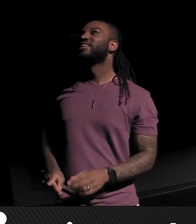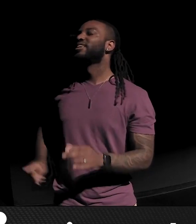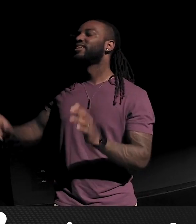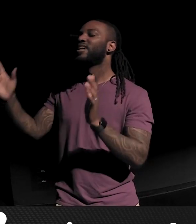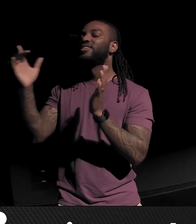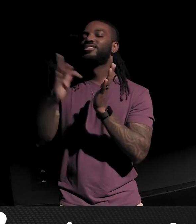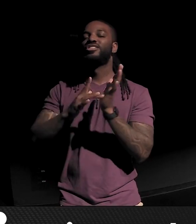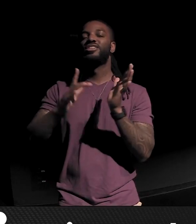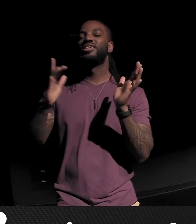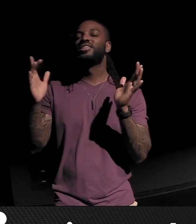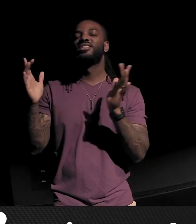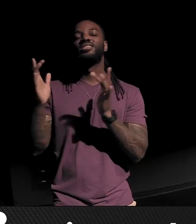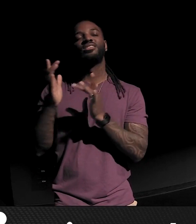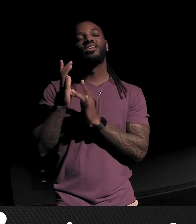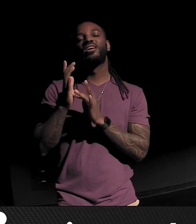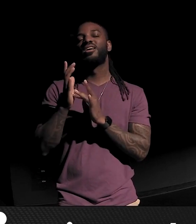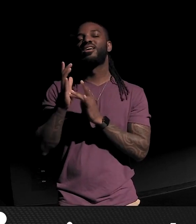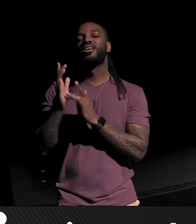King